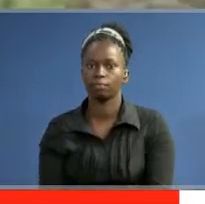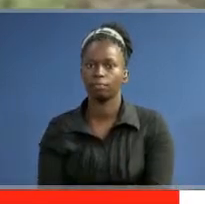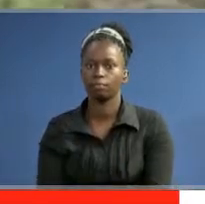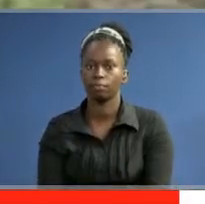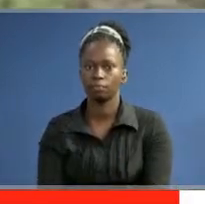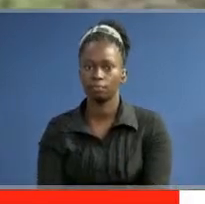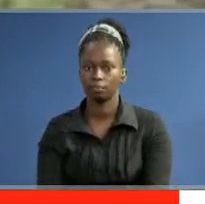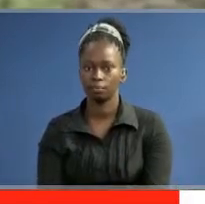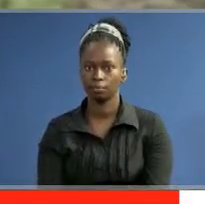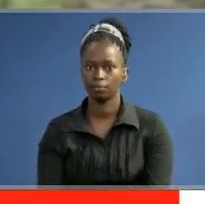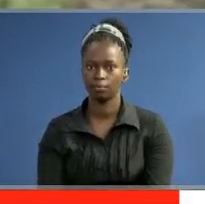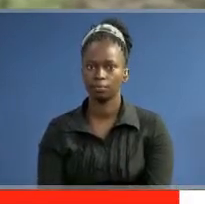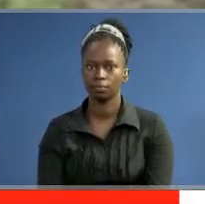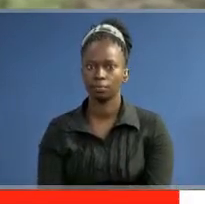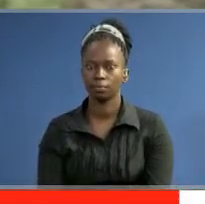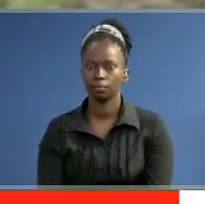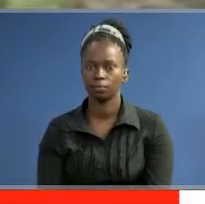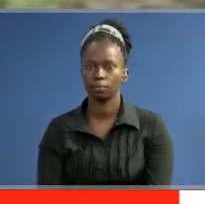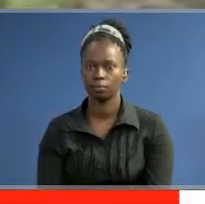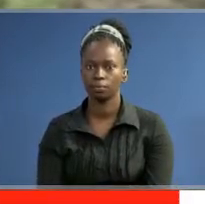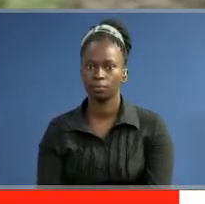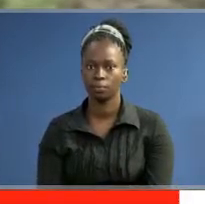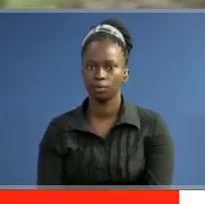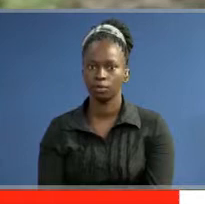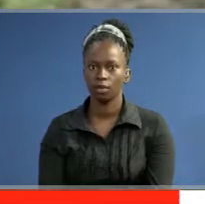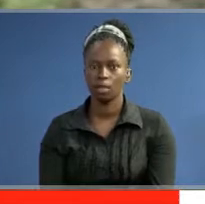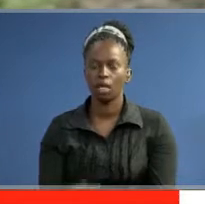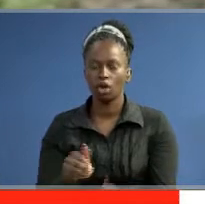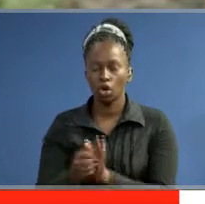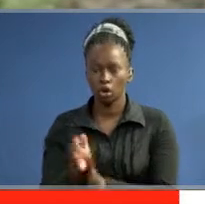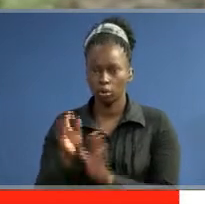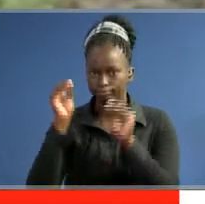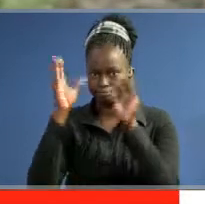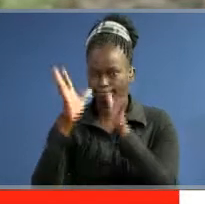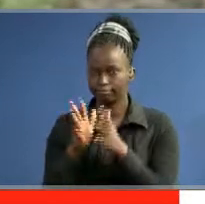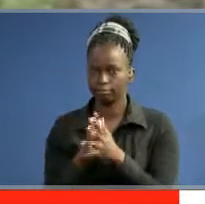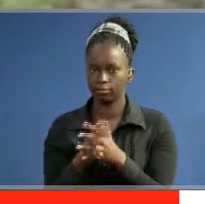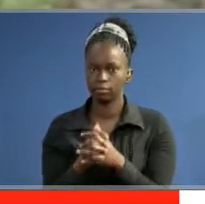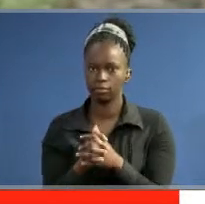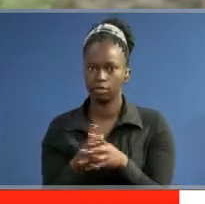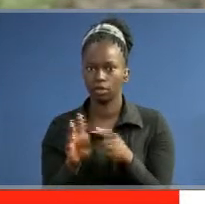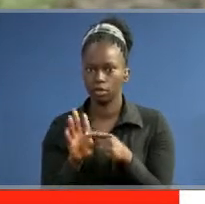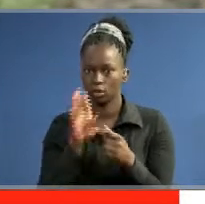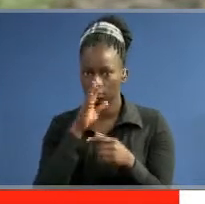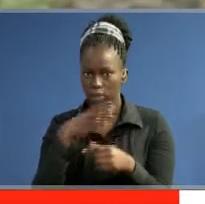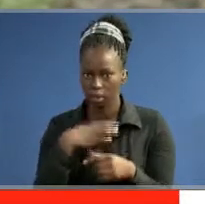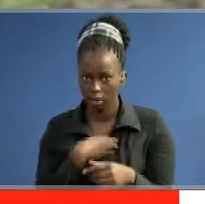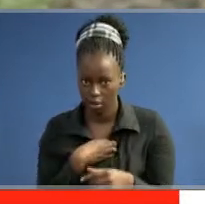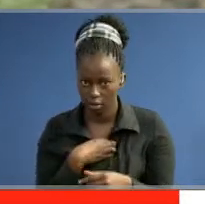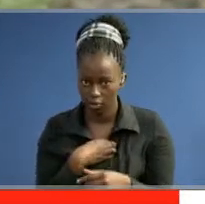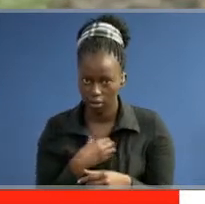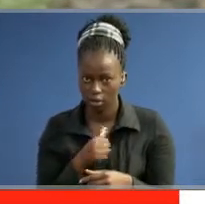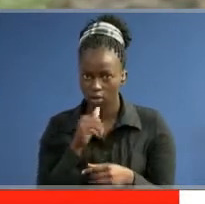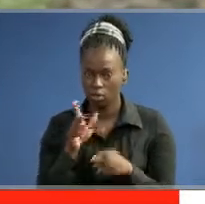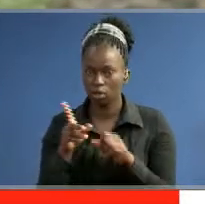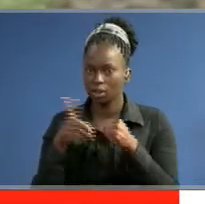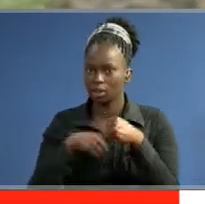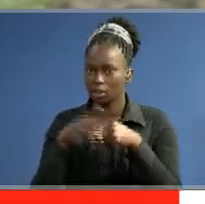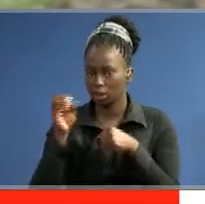They have a motion in the parliament where they want teachers to be retiring at 50 and not 60